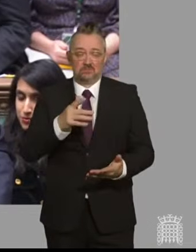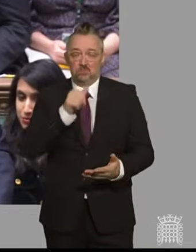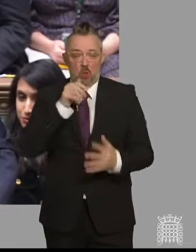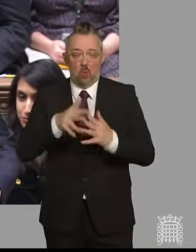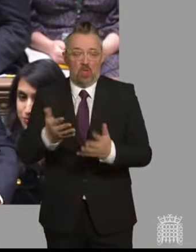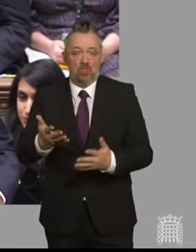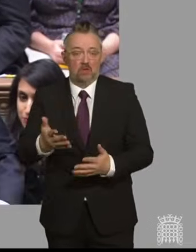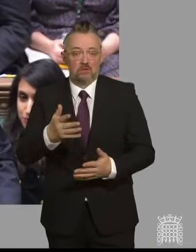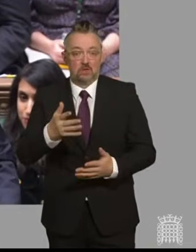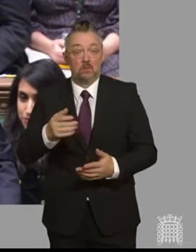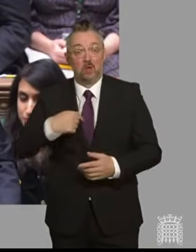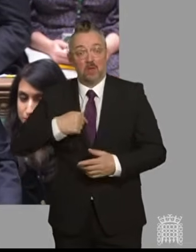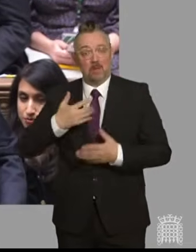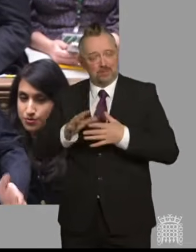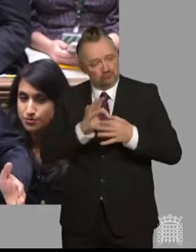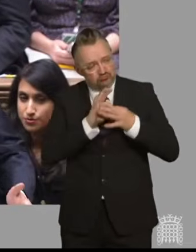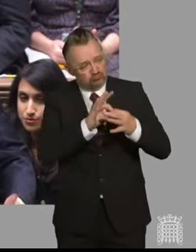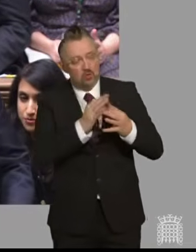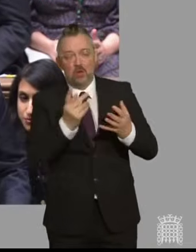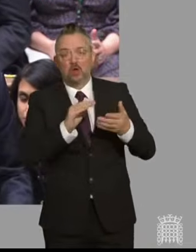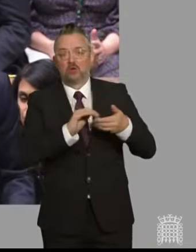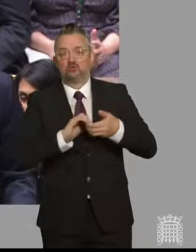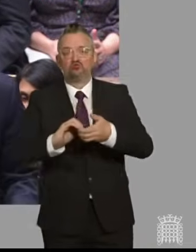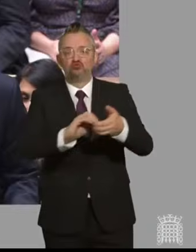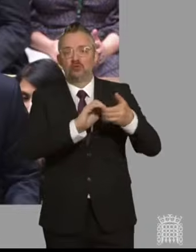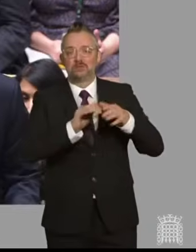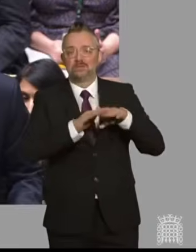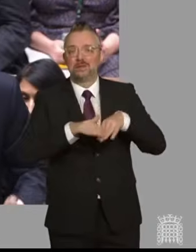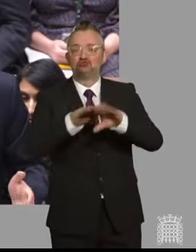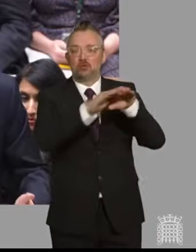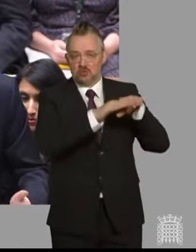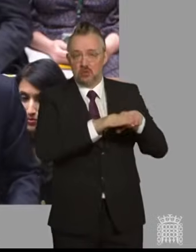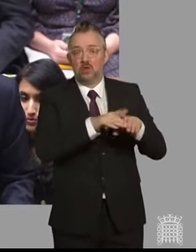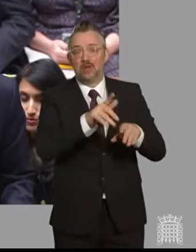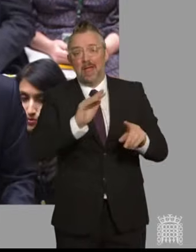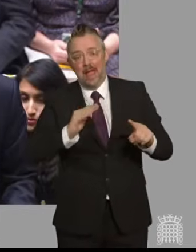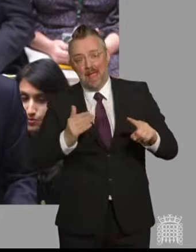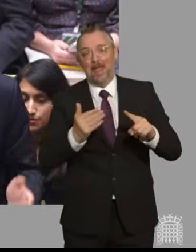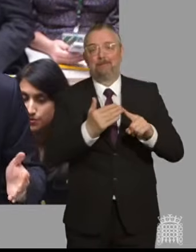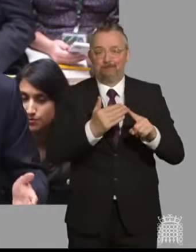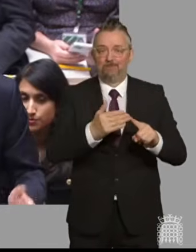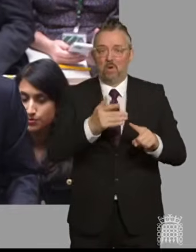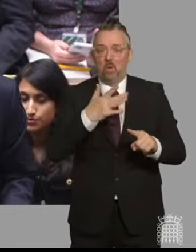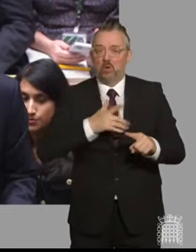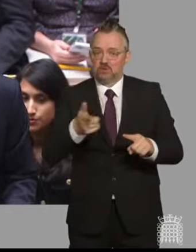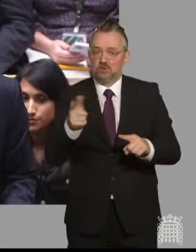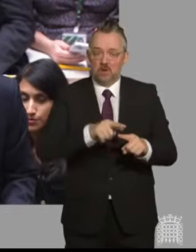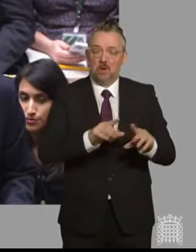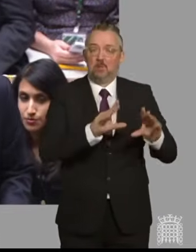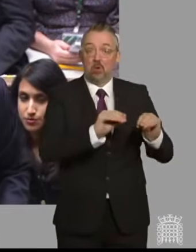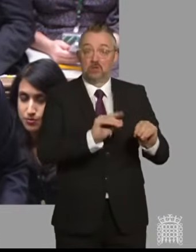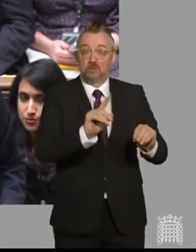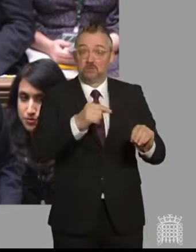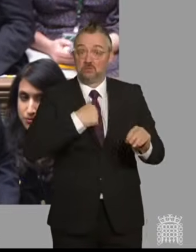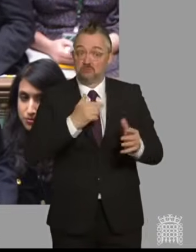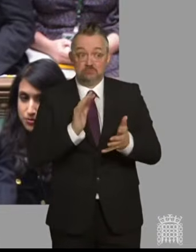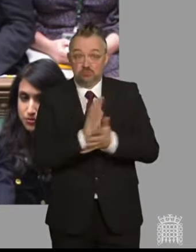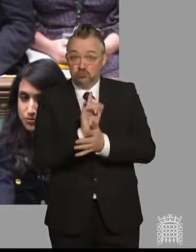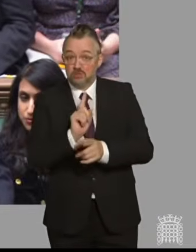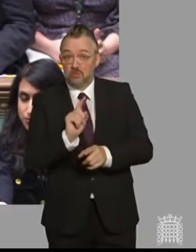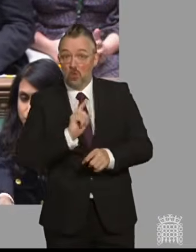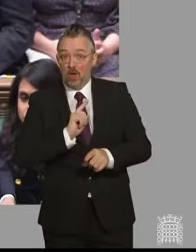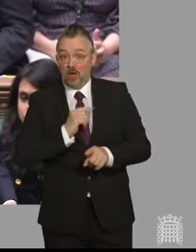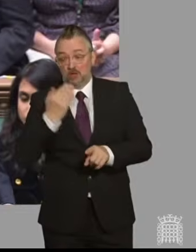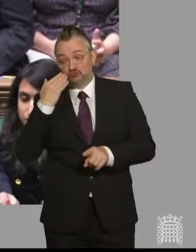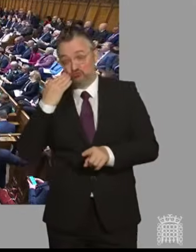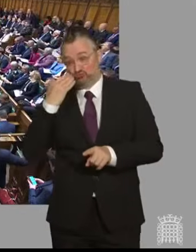are targeted towards bringing that about, and I'm pleased that in recent days progress has been made, and we should keep pressure on all parties to come